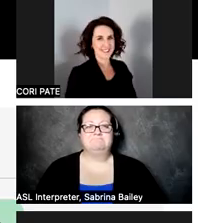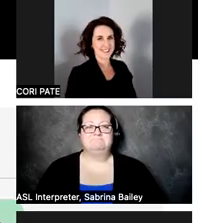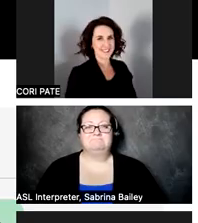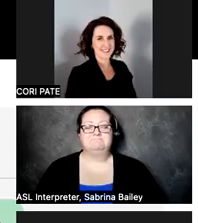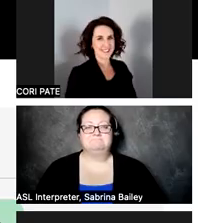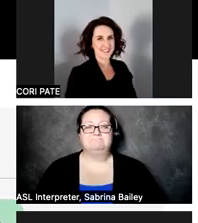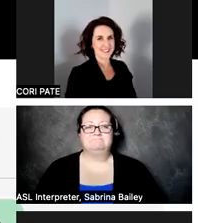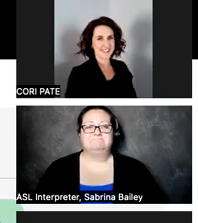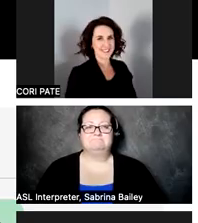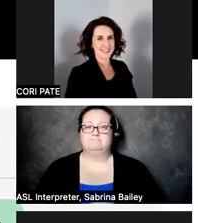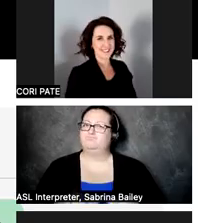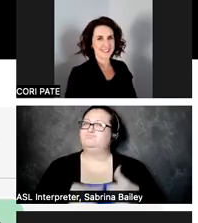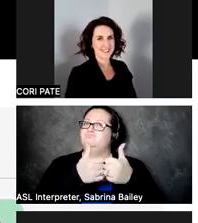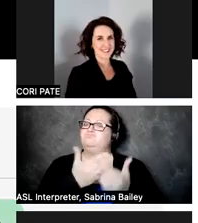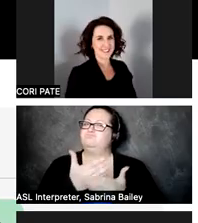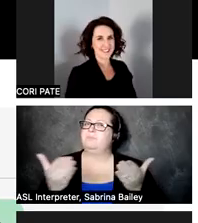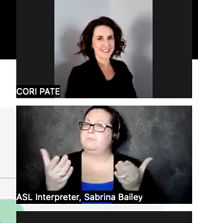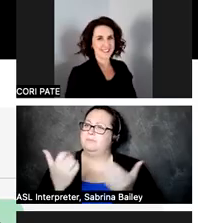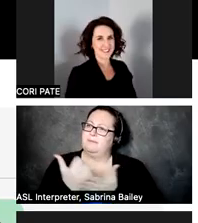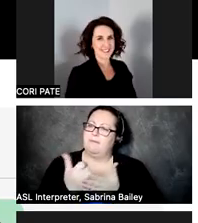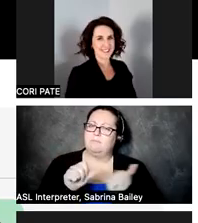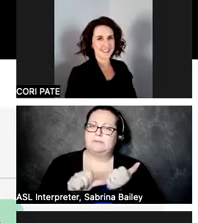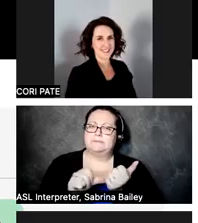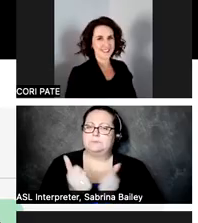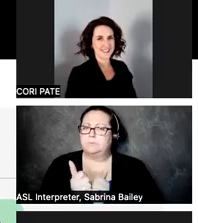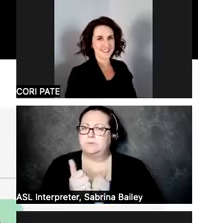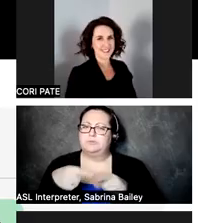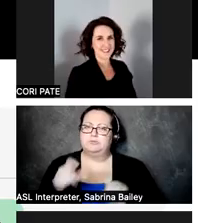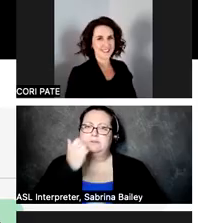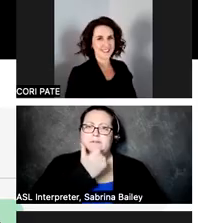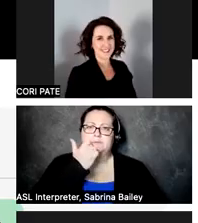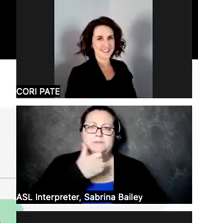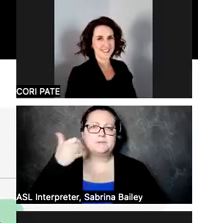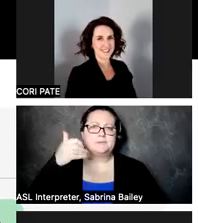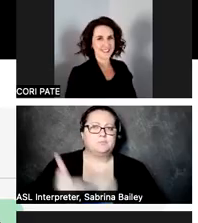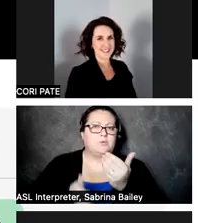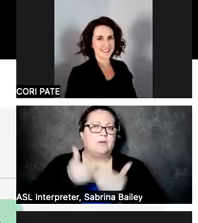Progress and challenges, things they might be able to assist with in the day-to-day.